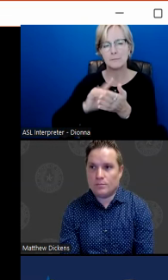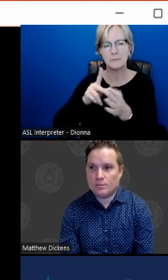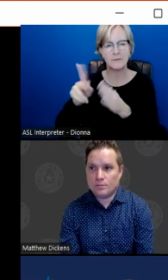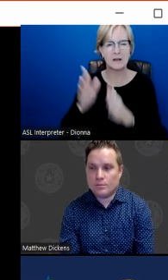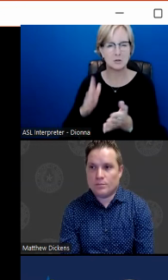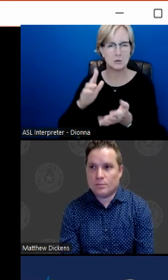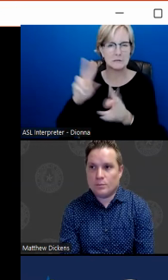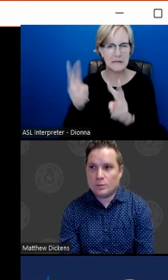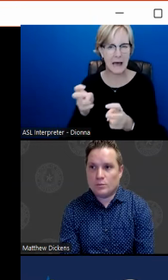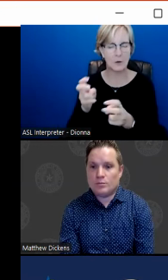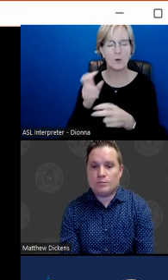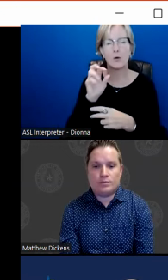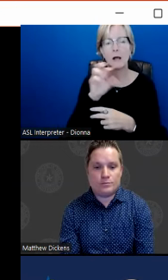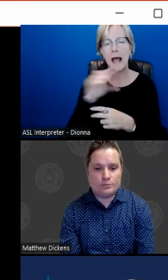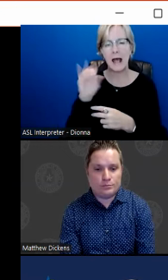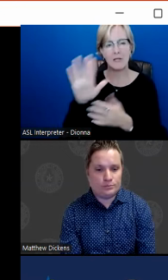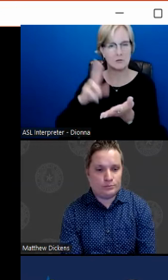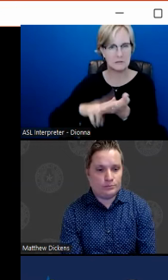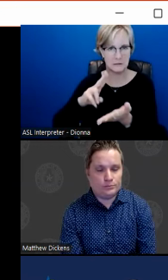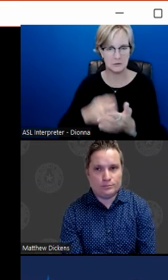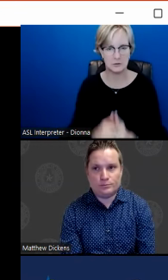as I previously disclosed, and their signature.